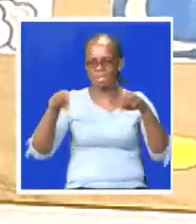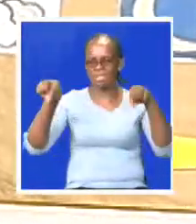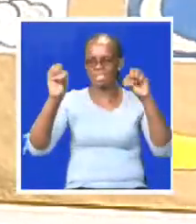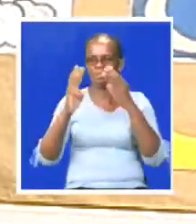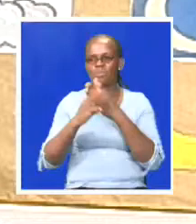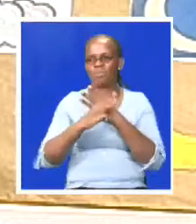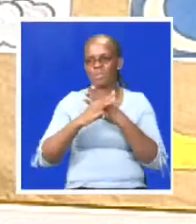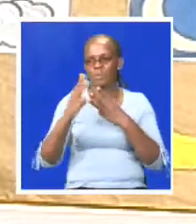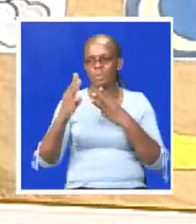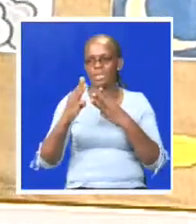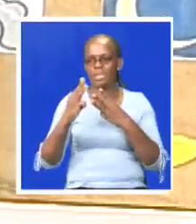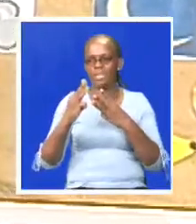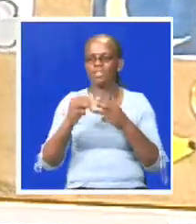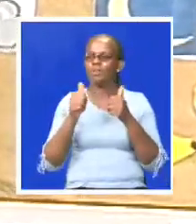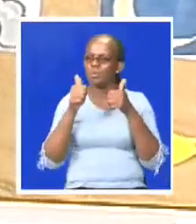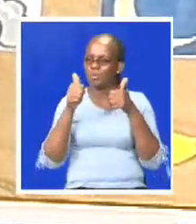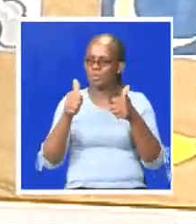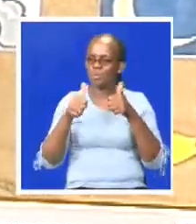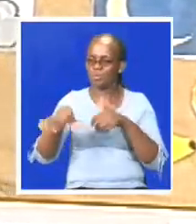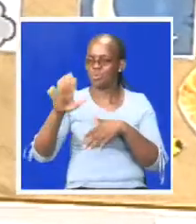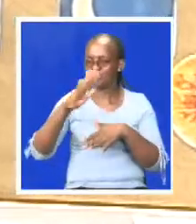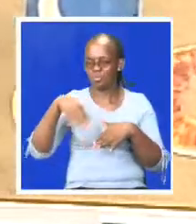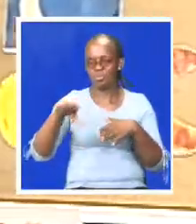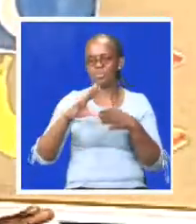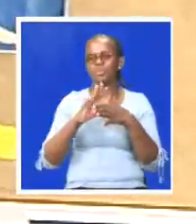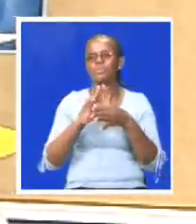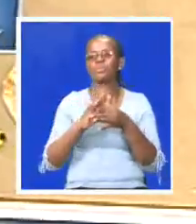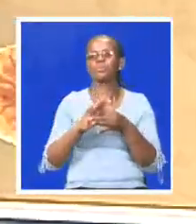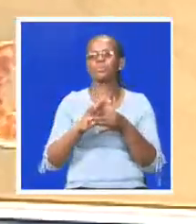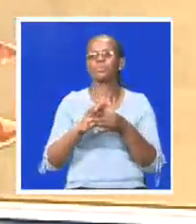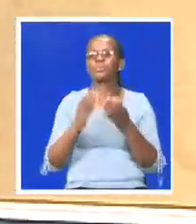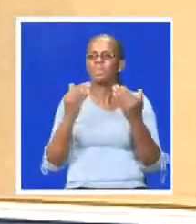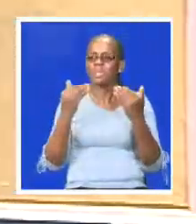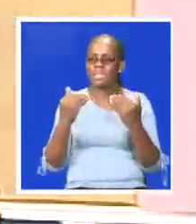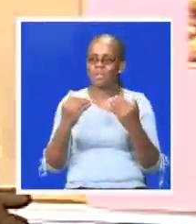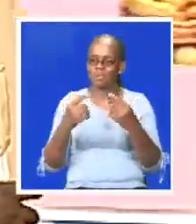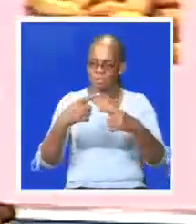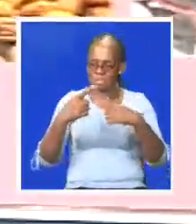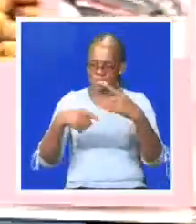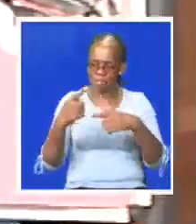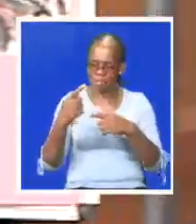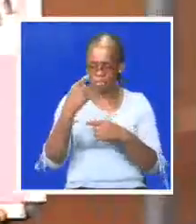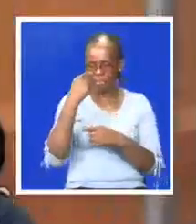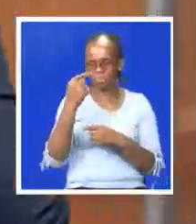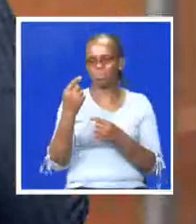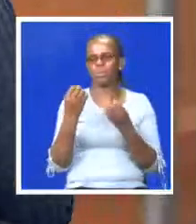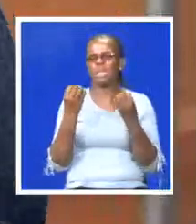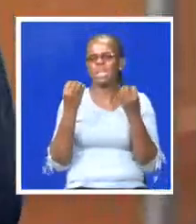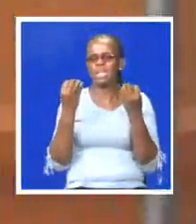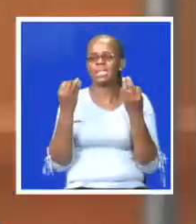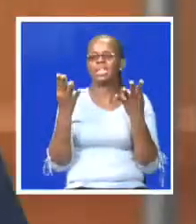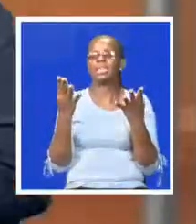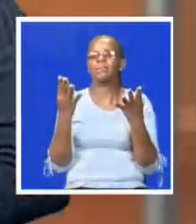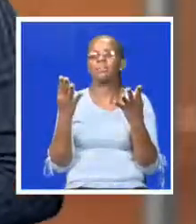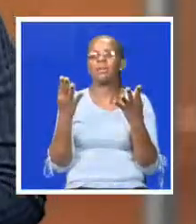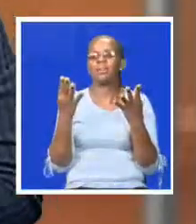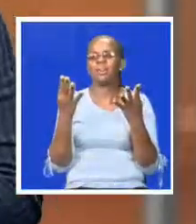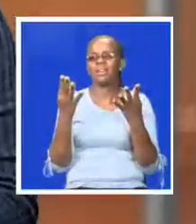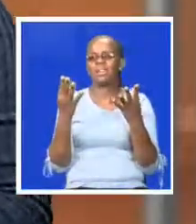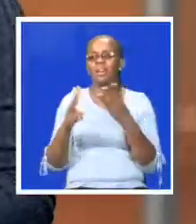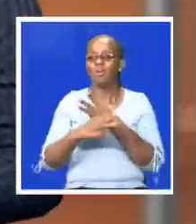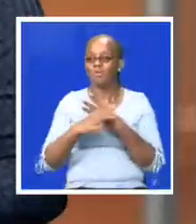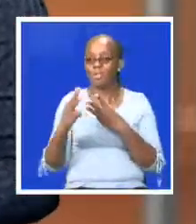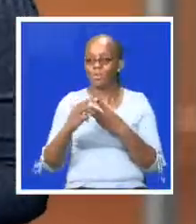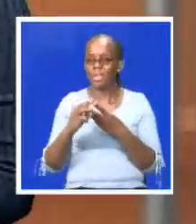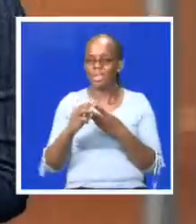and girls. You are so clever today. Now let us move on to the number of the week. I know you like counting. I